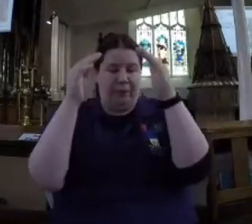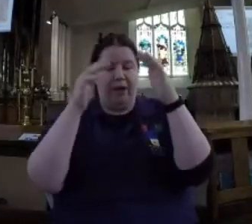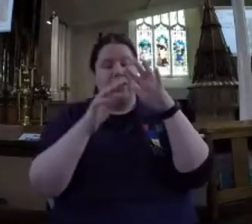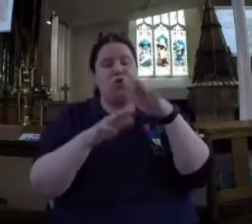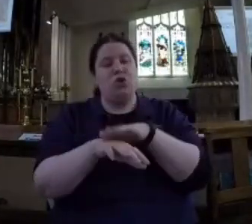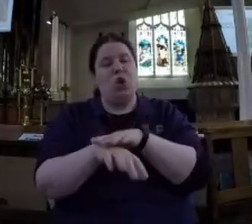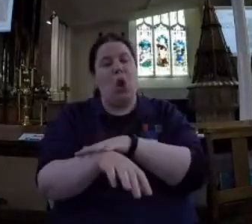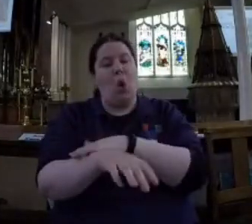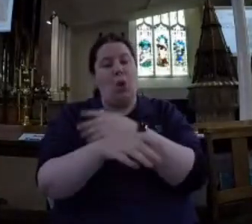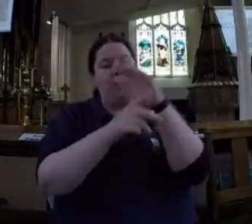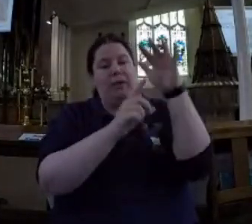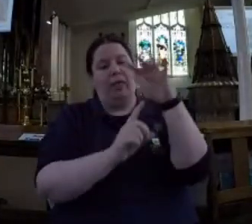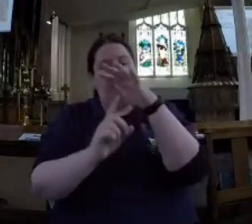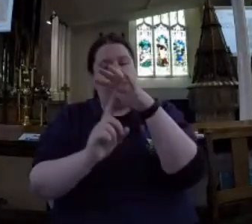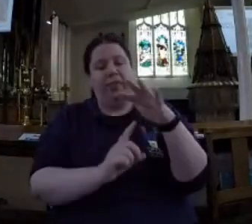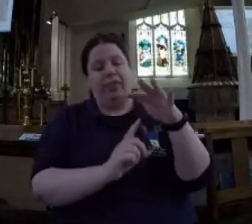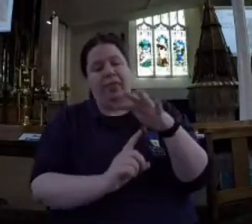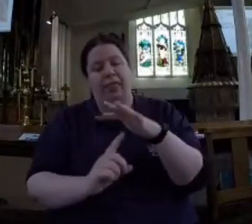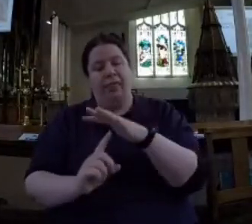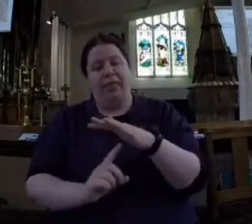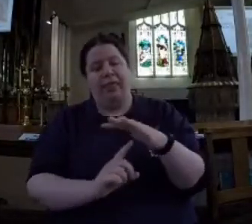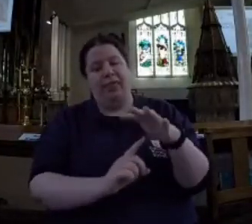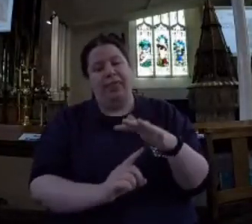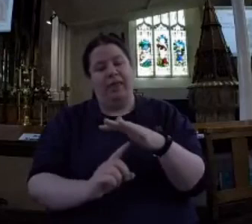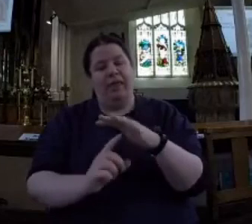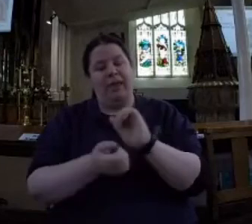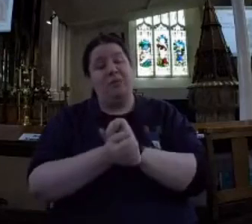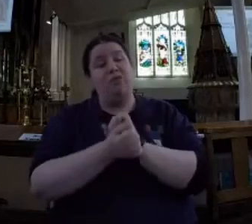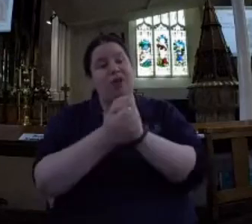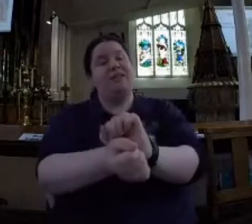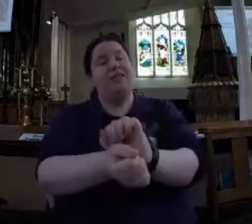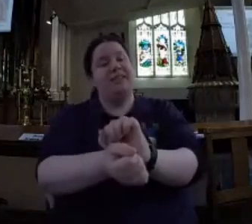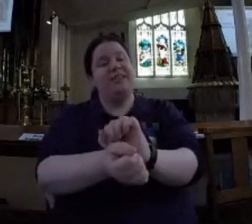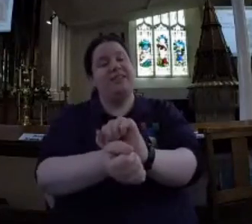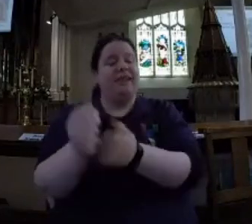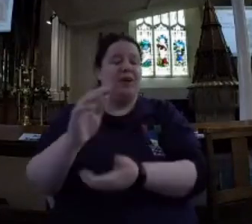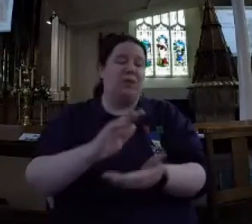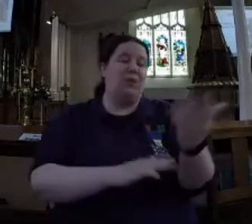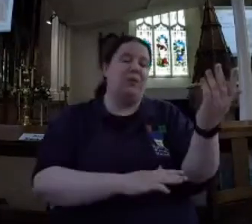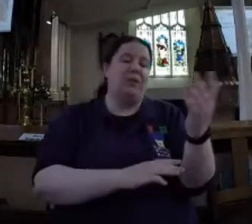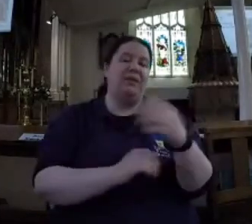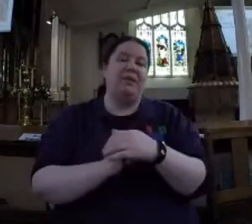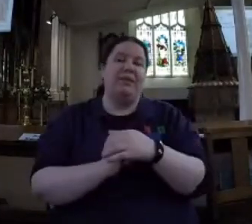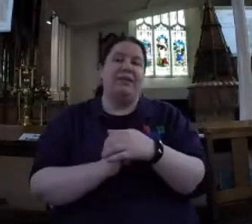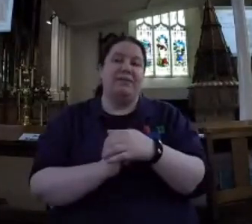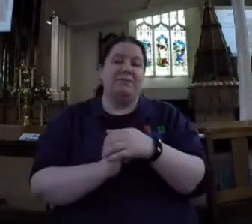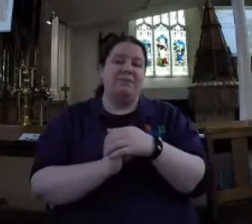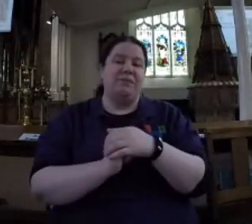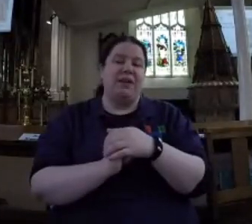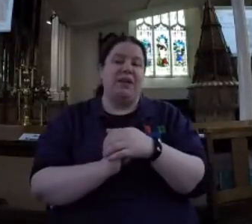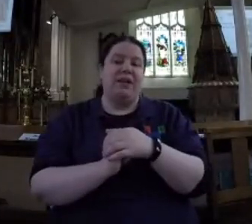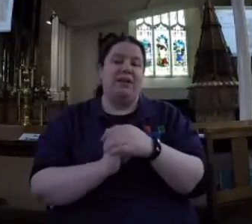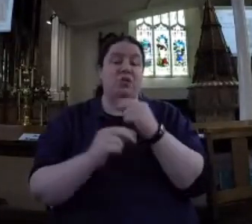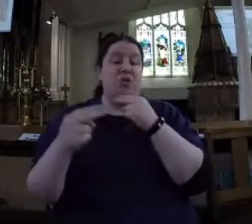descended, only to be arrested by the Los Angeles police when he landed. And he was led away by a reporter. As he was led away, a